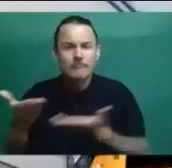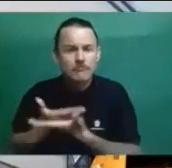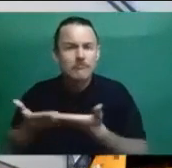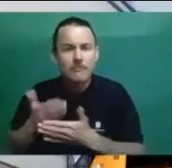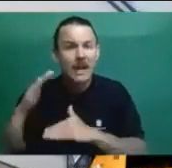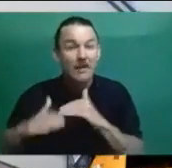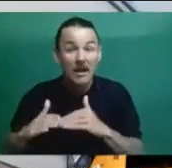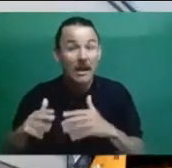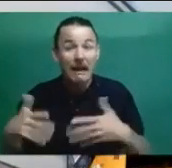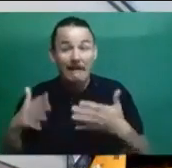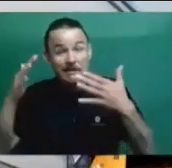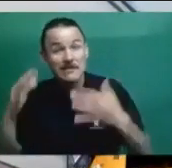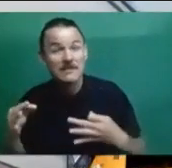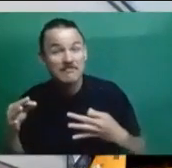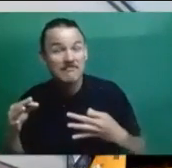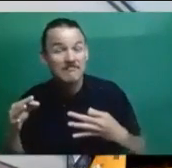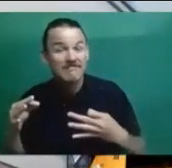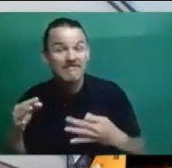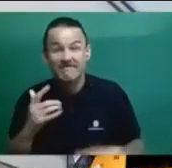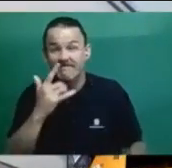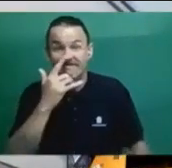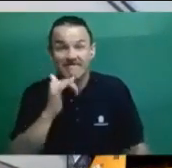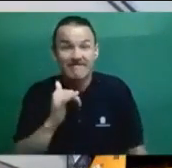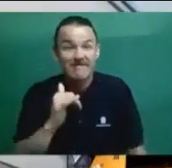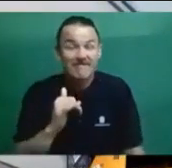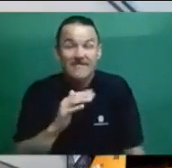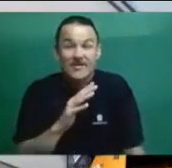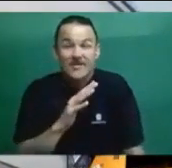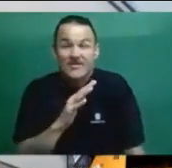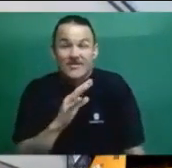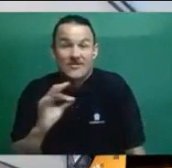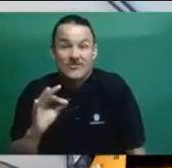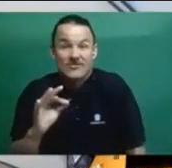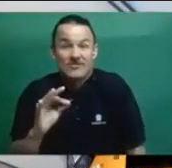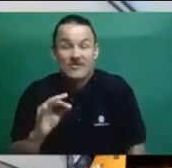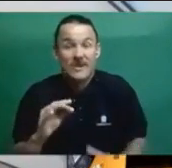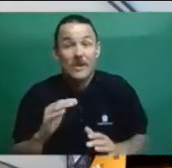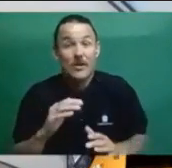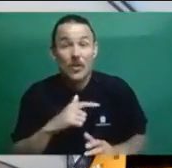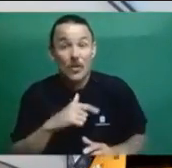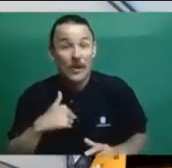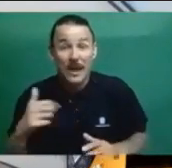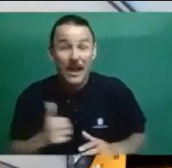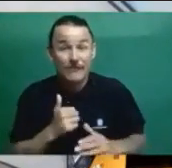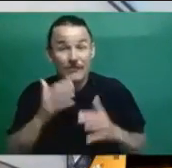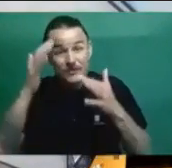a binary thing. It's sadly not a situation where we can make one choice that will be 100%